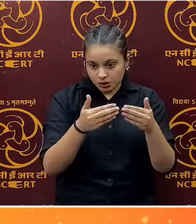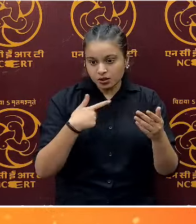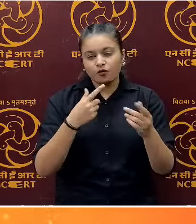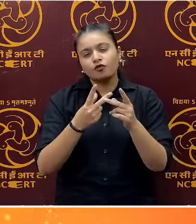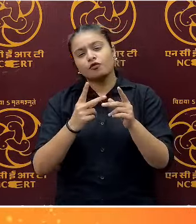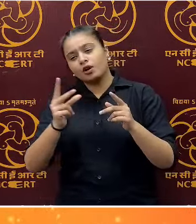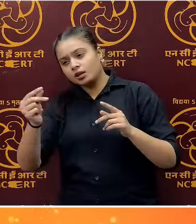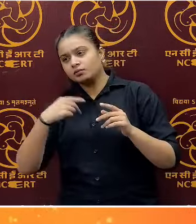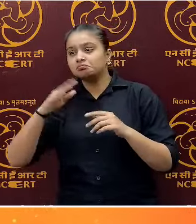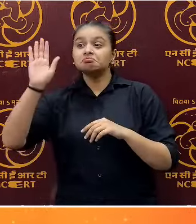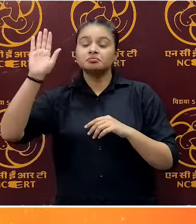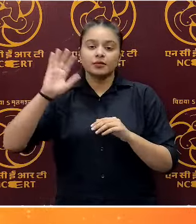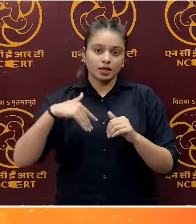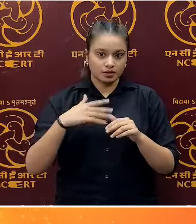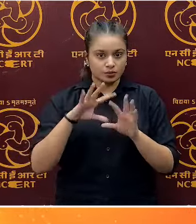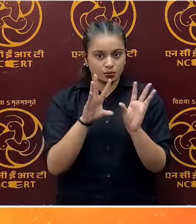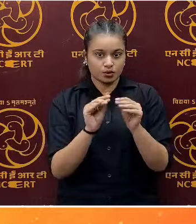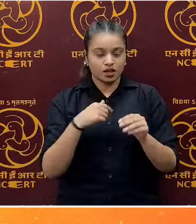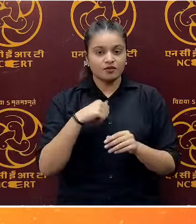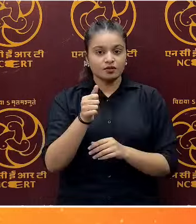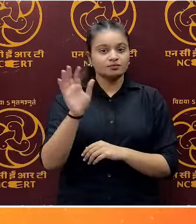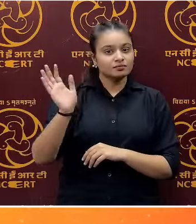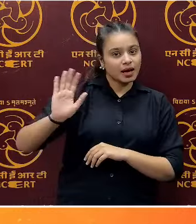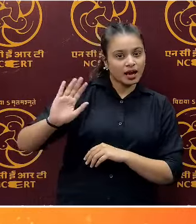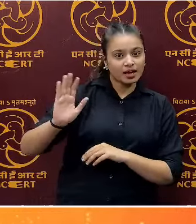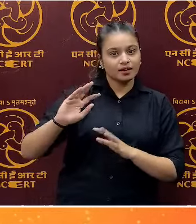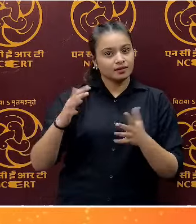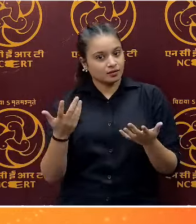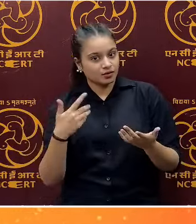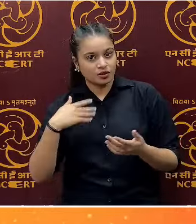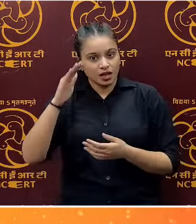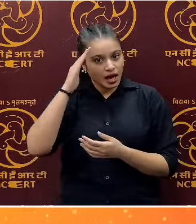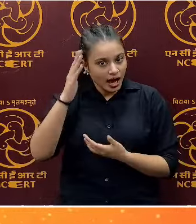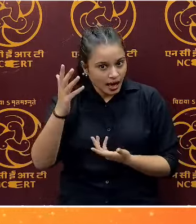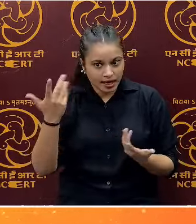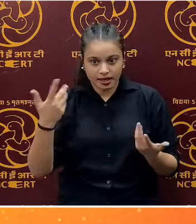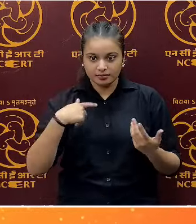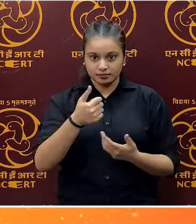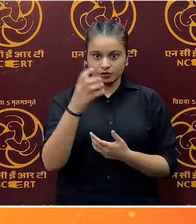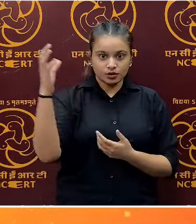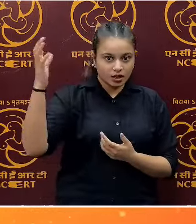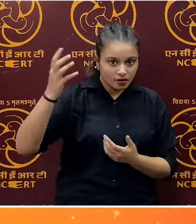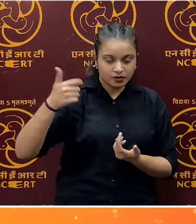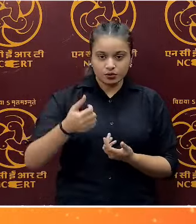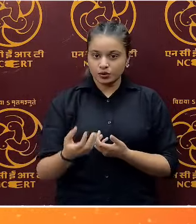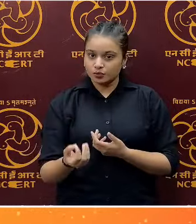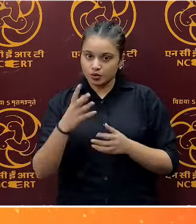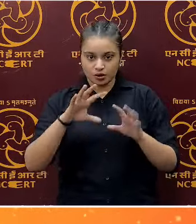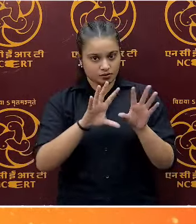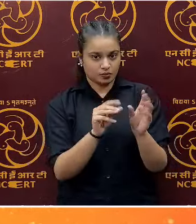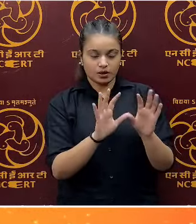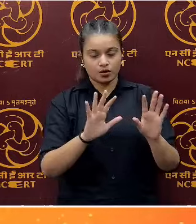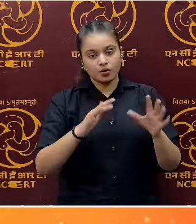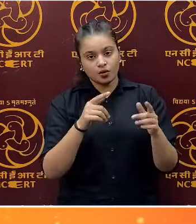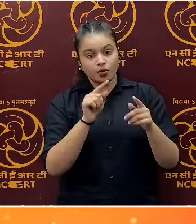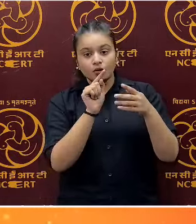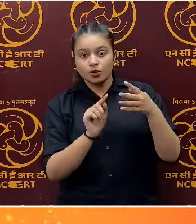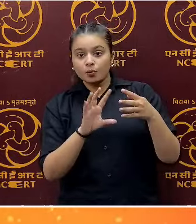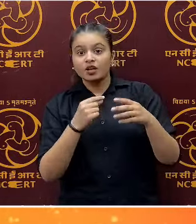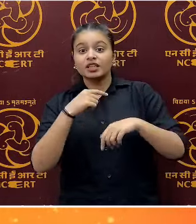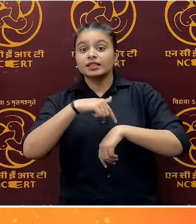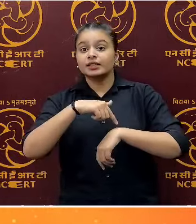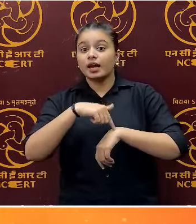if you remember, we talked about saying goodbye, saying hi, saying good afternoon and good morning. We also talked about the time of